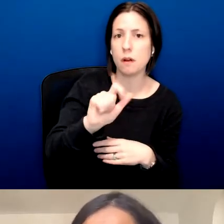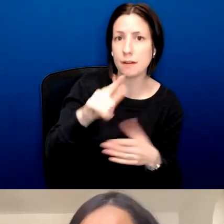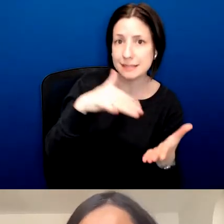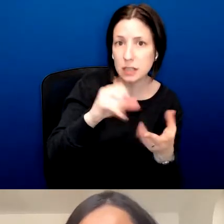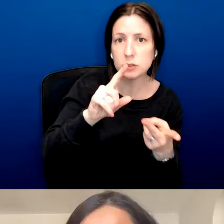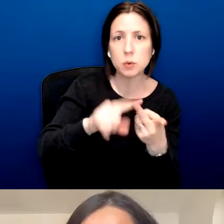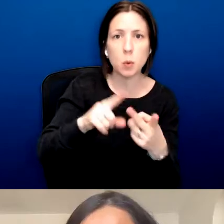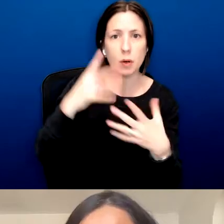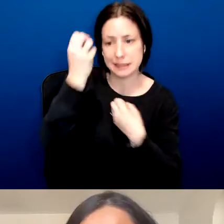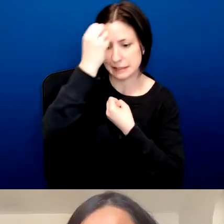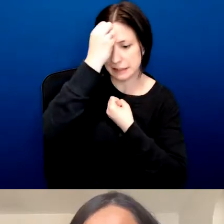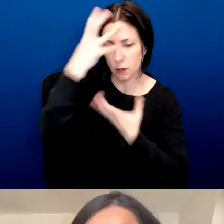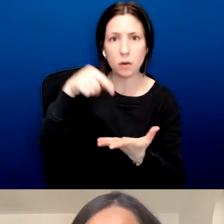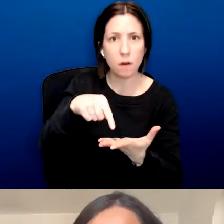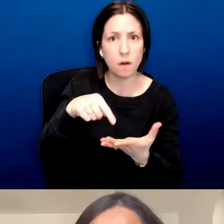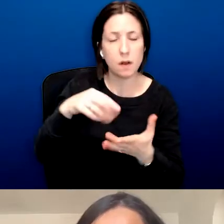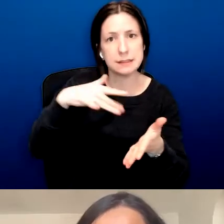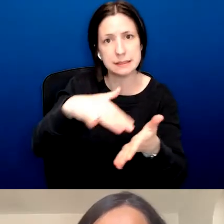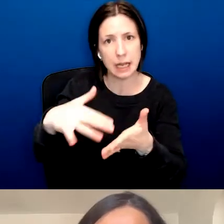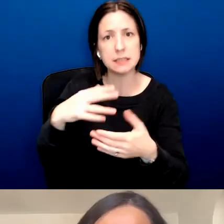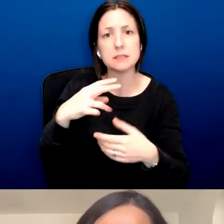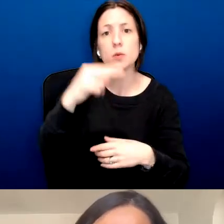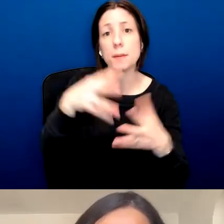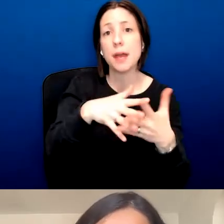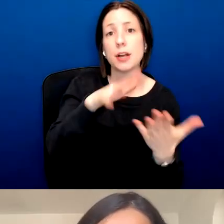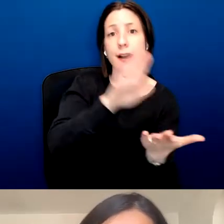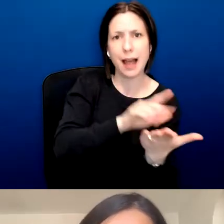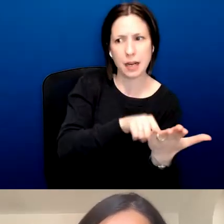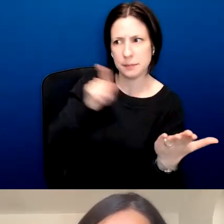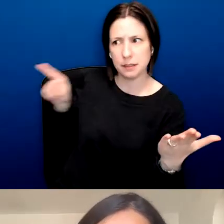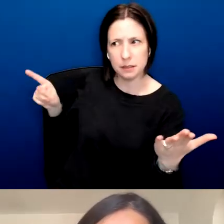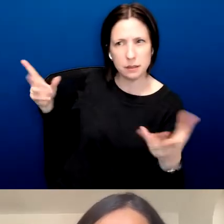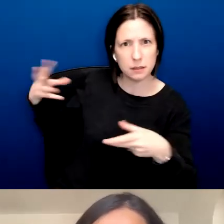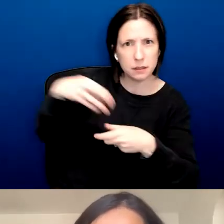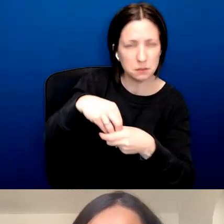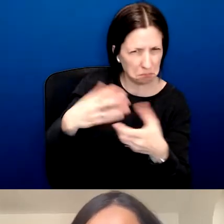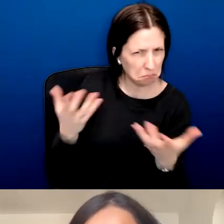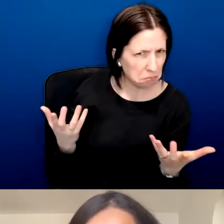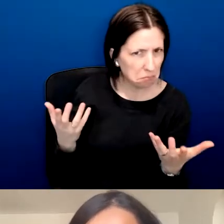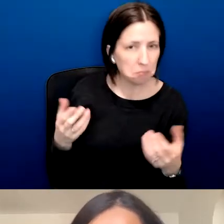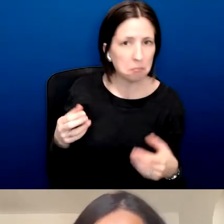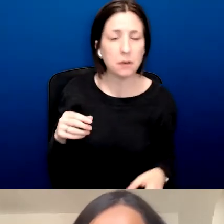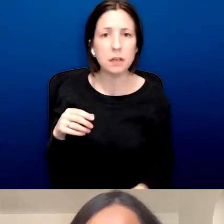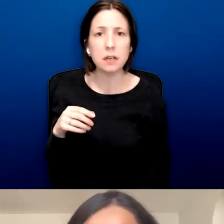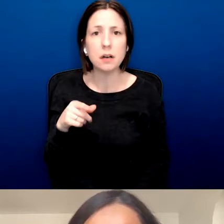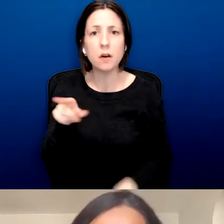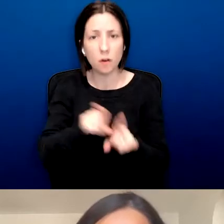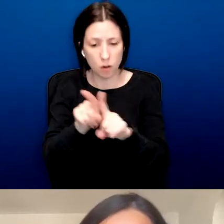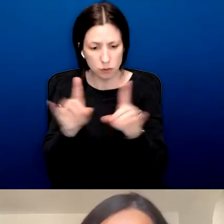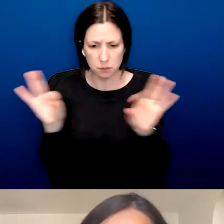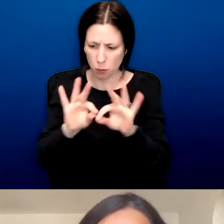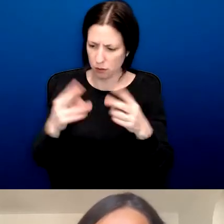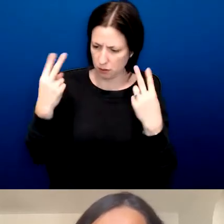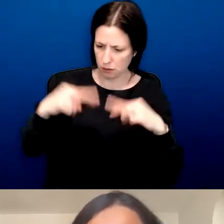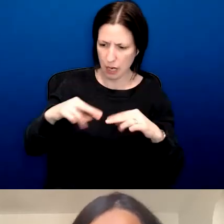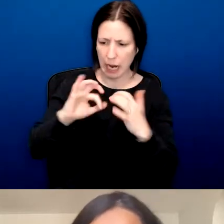Academy. And I think related to the question of knowledge production is also the question of what it means to be in